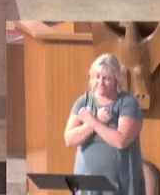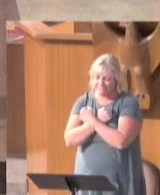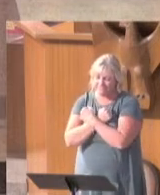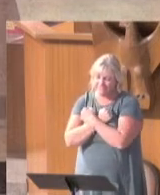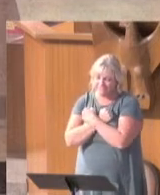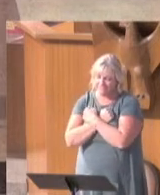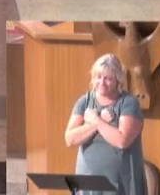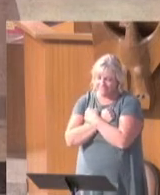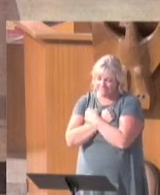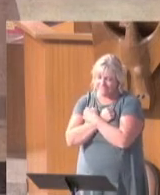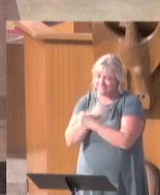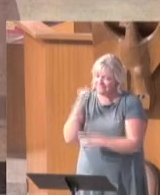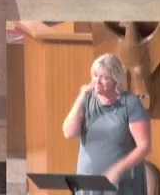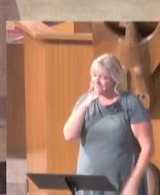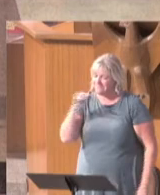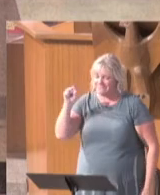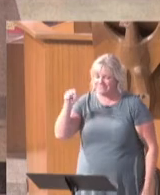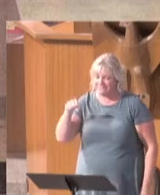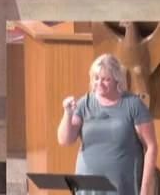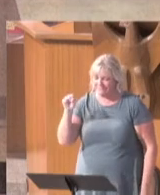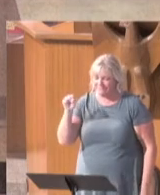love, ooh, yeah, yeah, yeah,